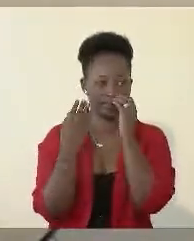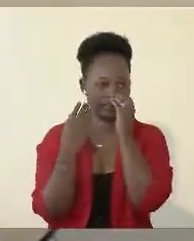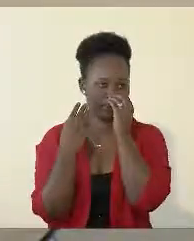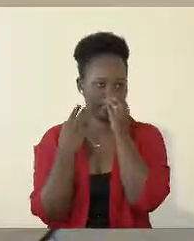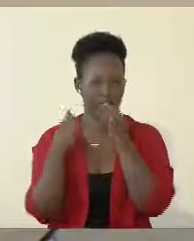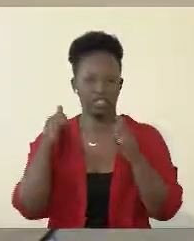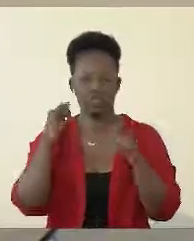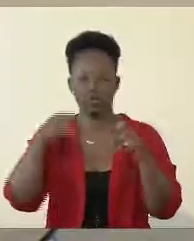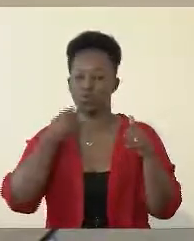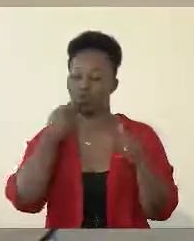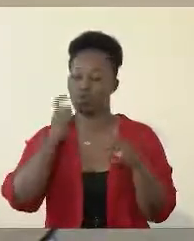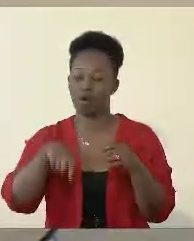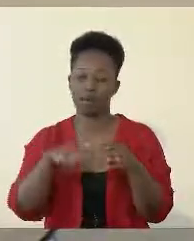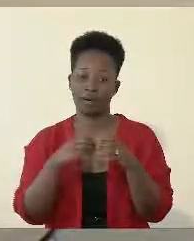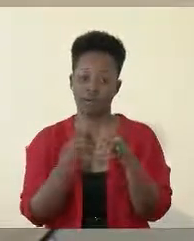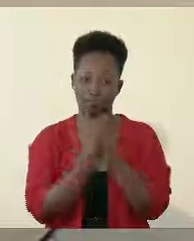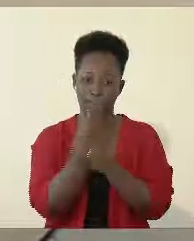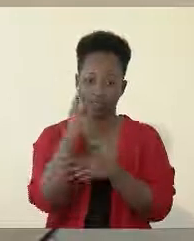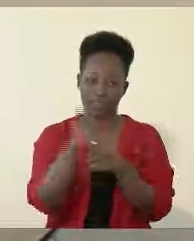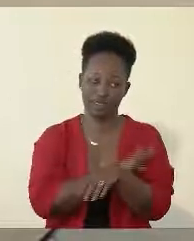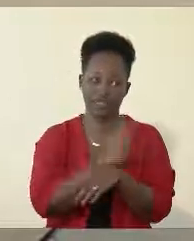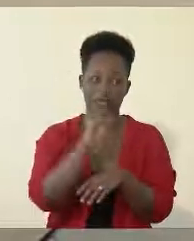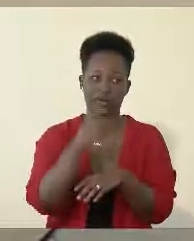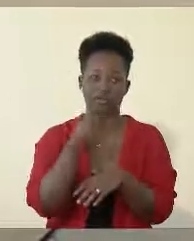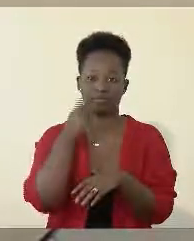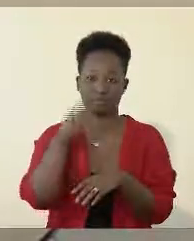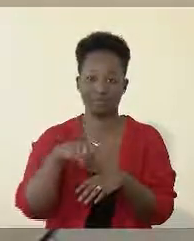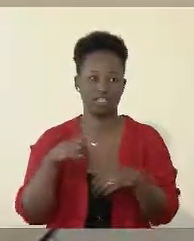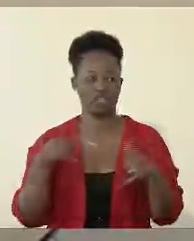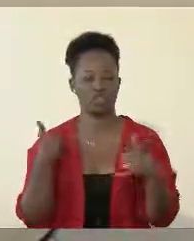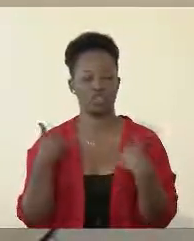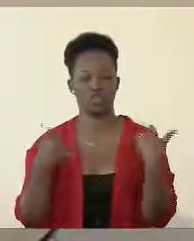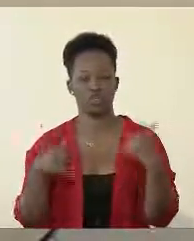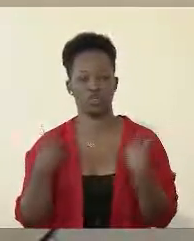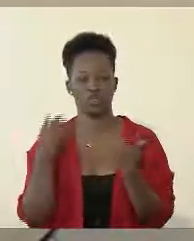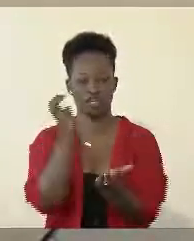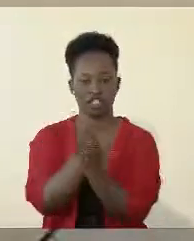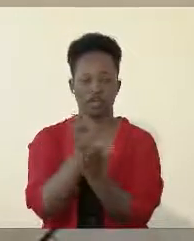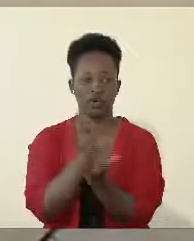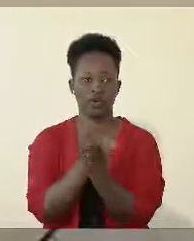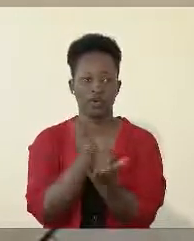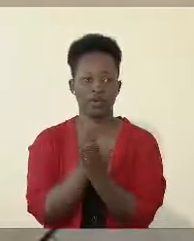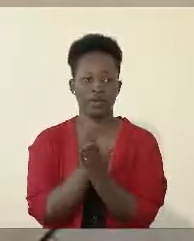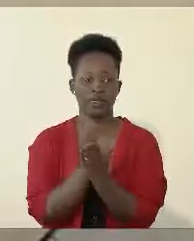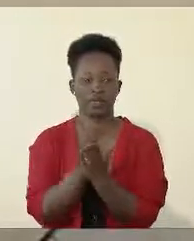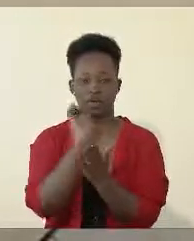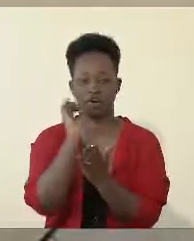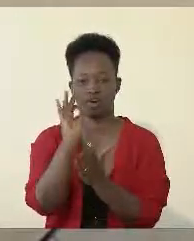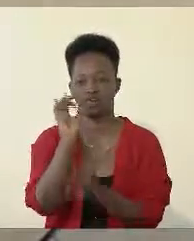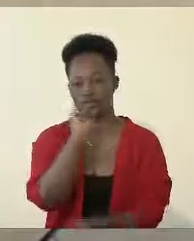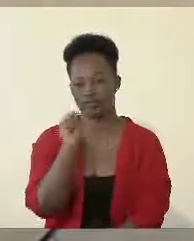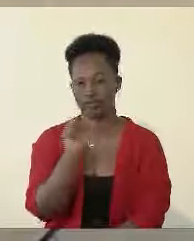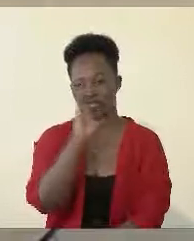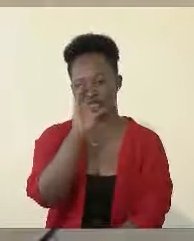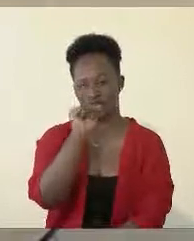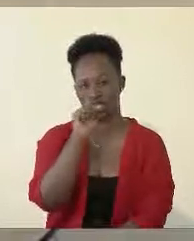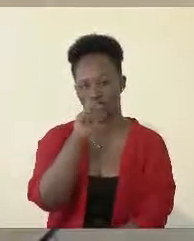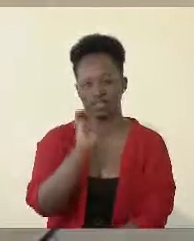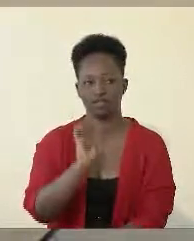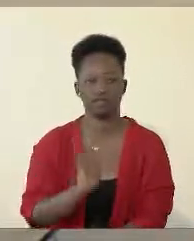scale. We have to enjoy economies of scale. To